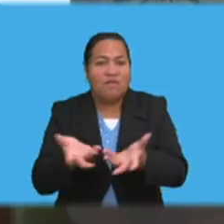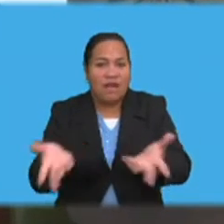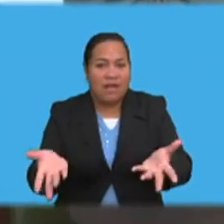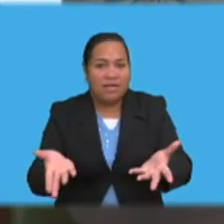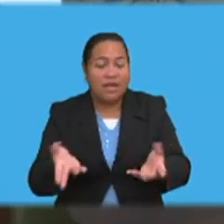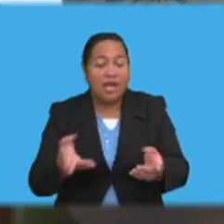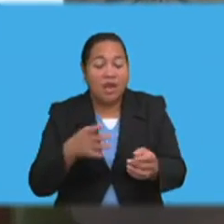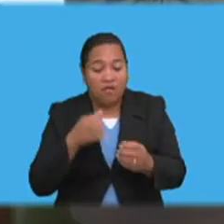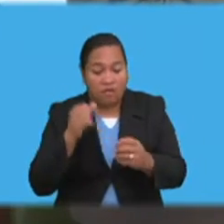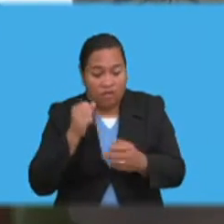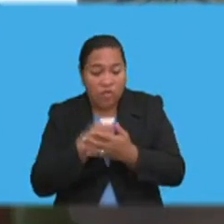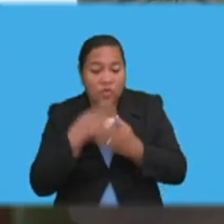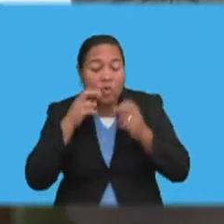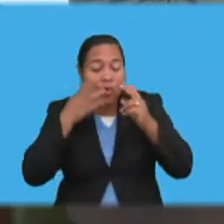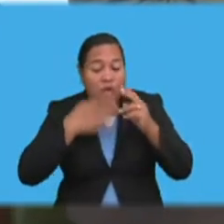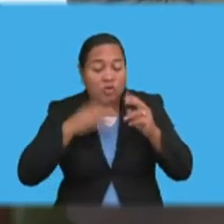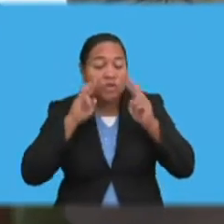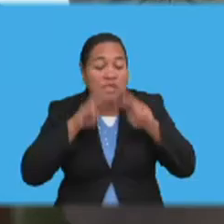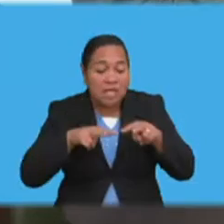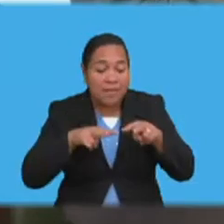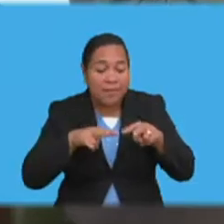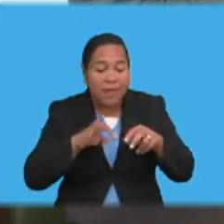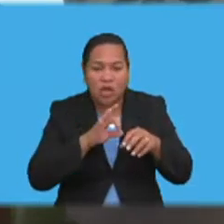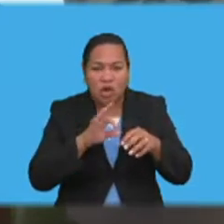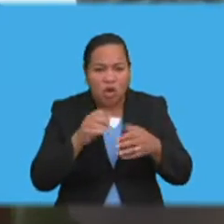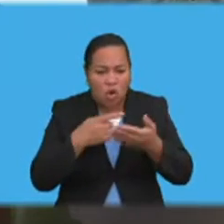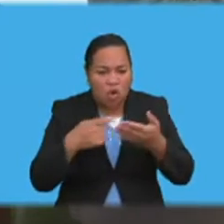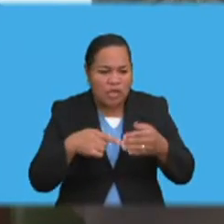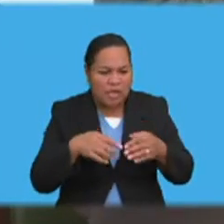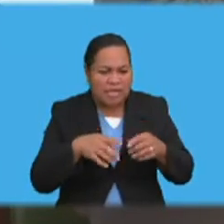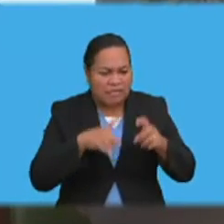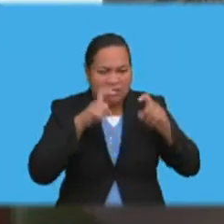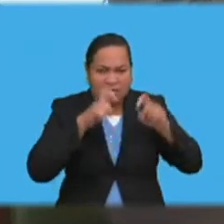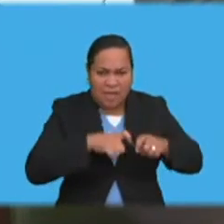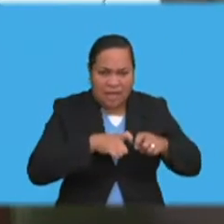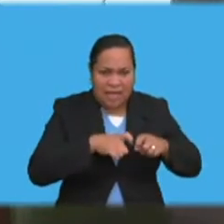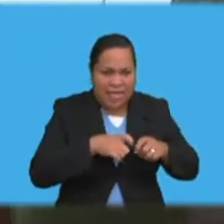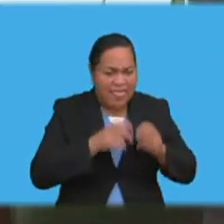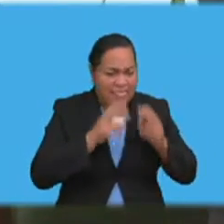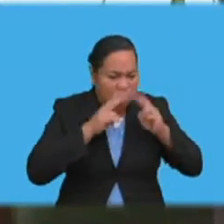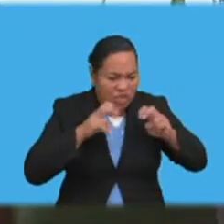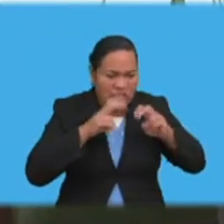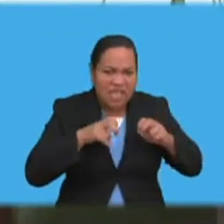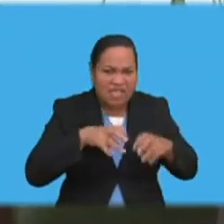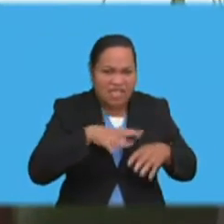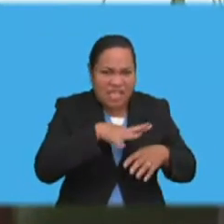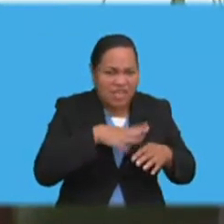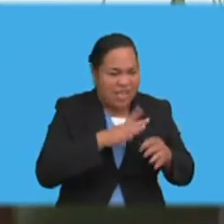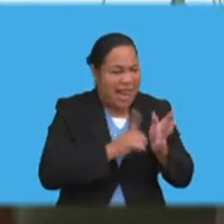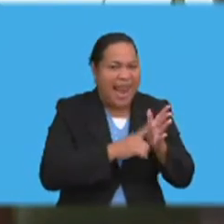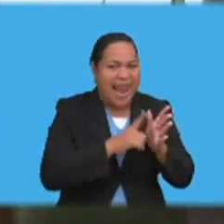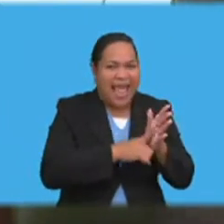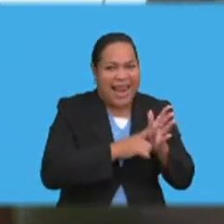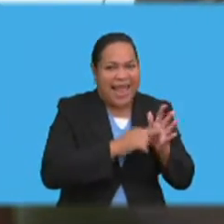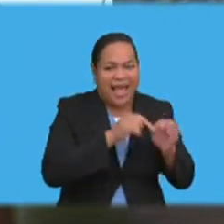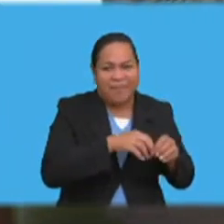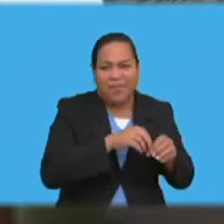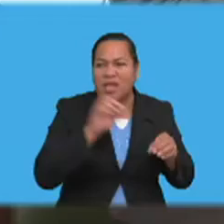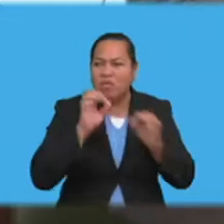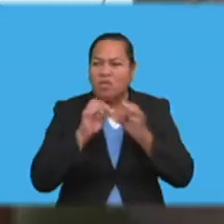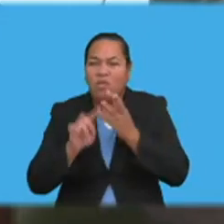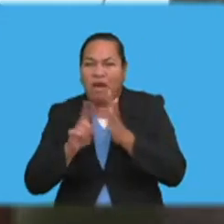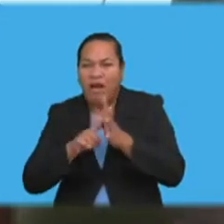see agricultural researchers not only based in the research stations in Lenga-Lenga, in Mua,